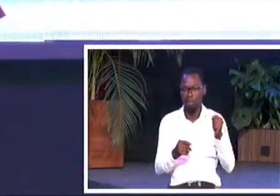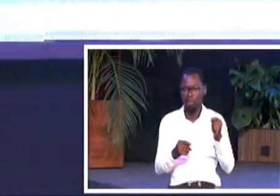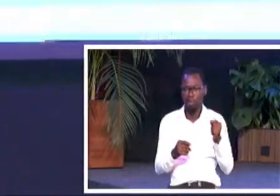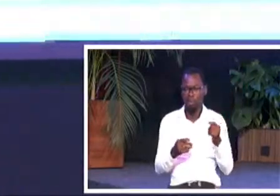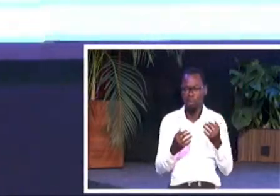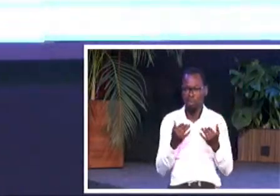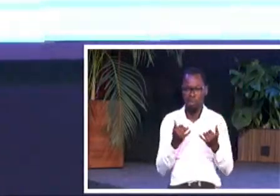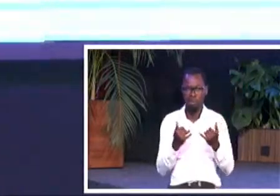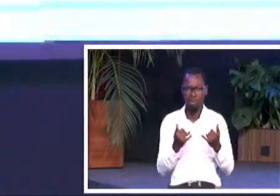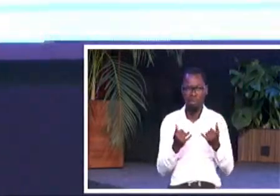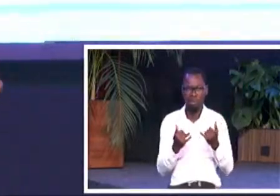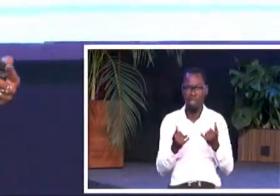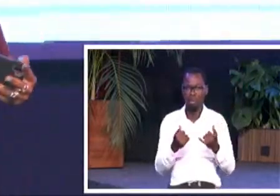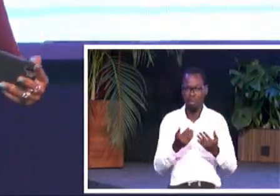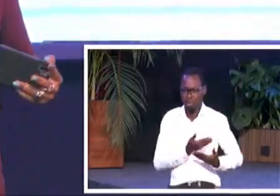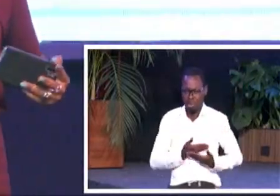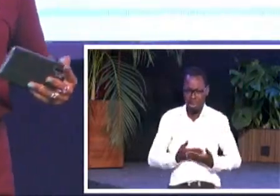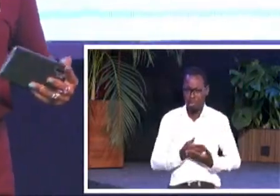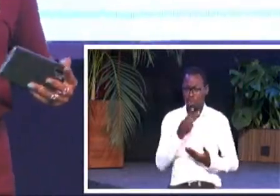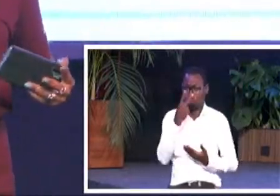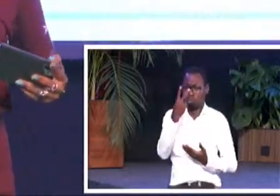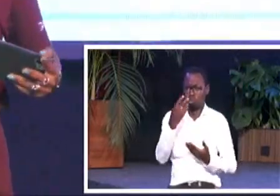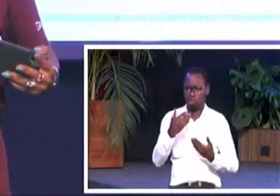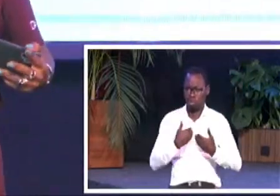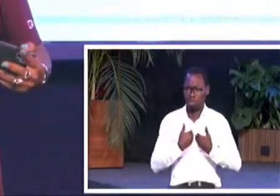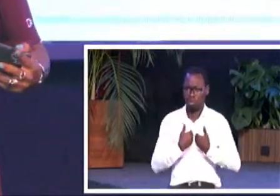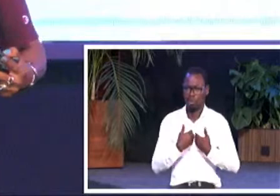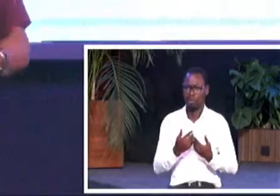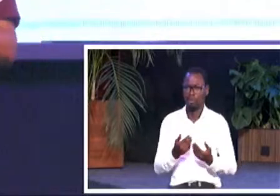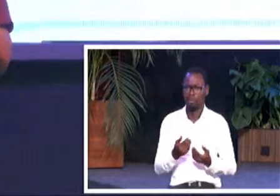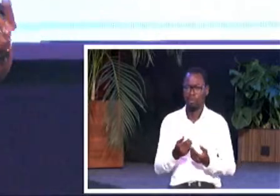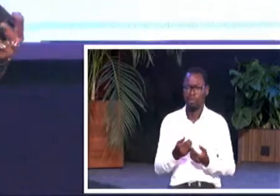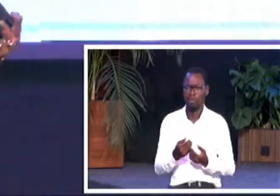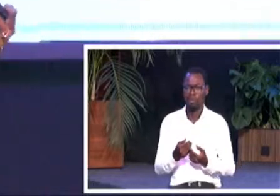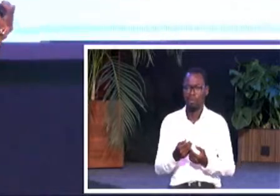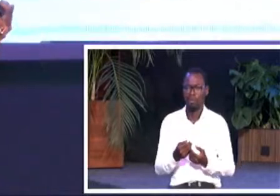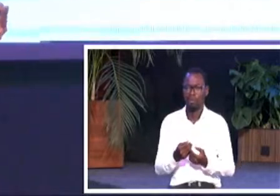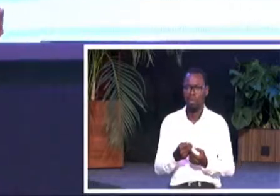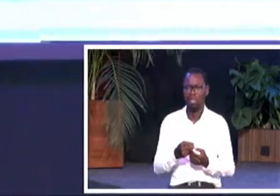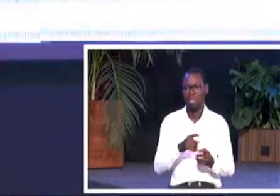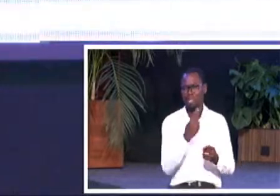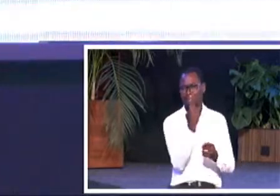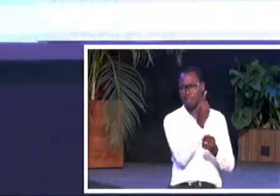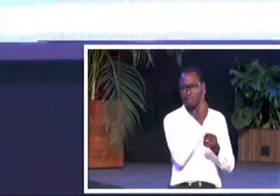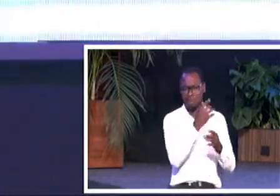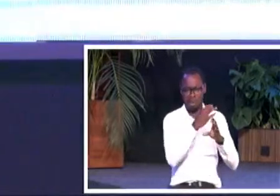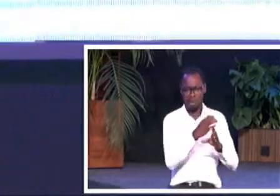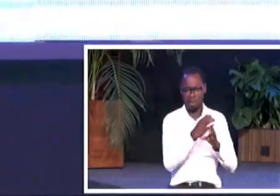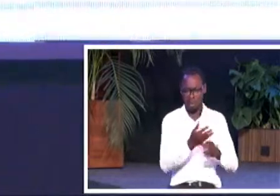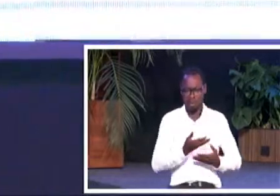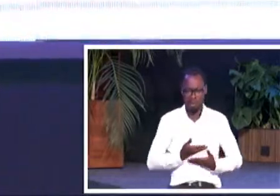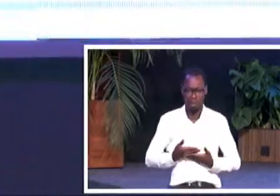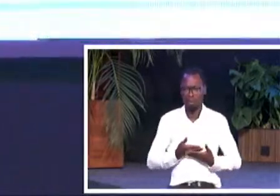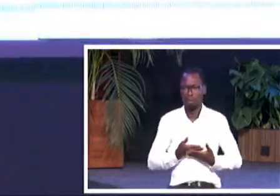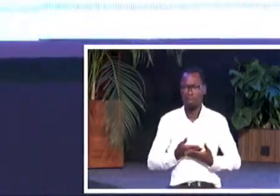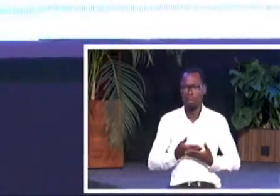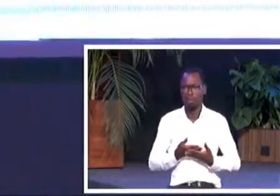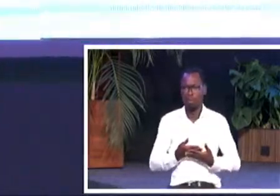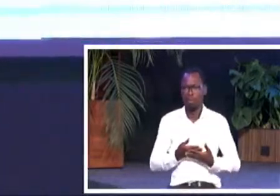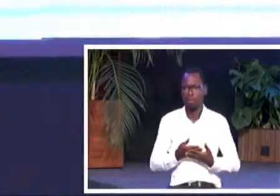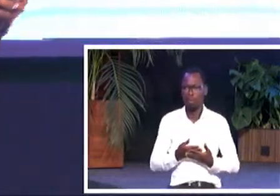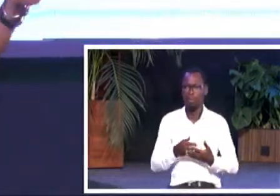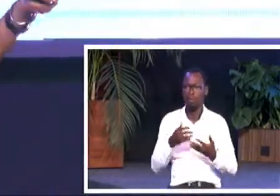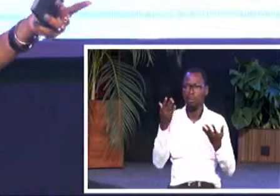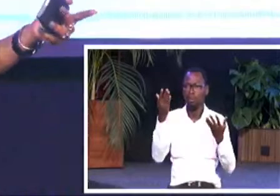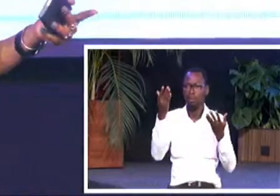am with two babies. Okay? Single parent. So I knelt down again. I